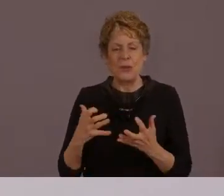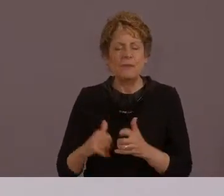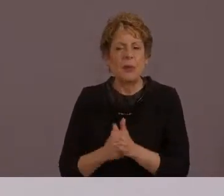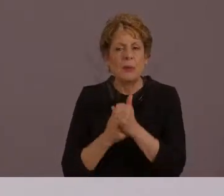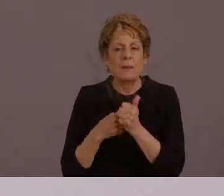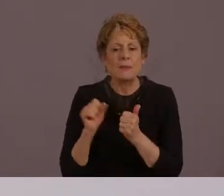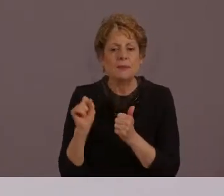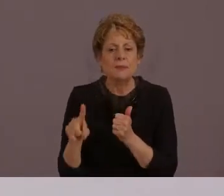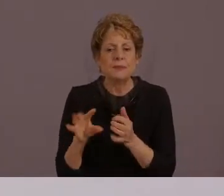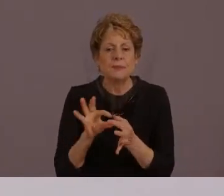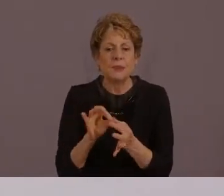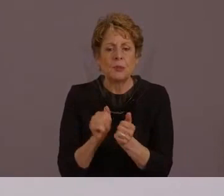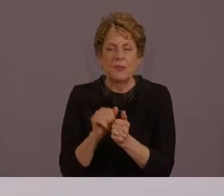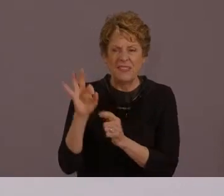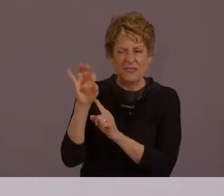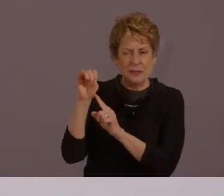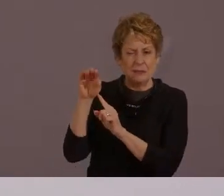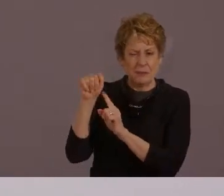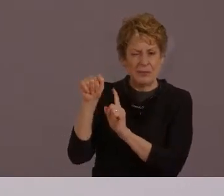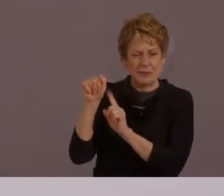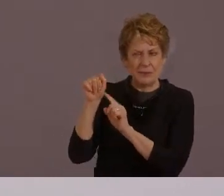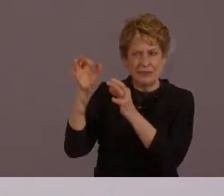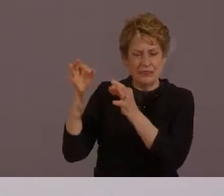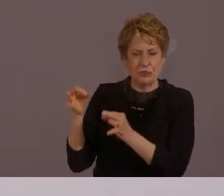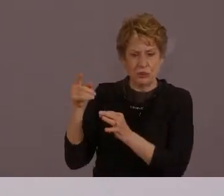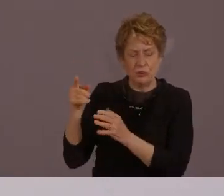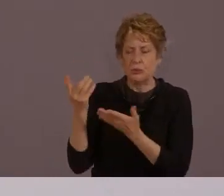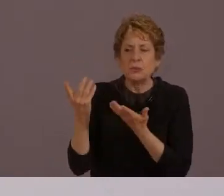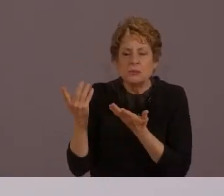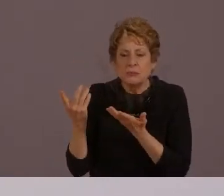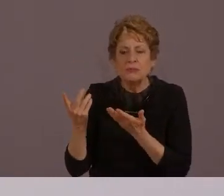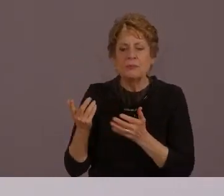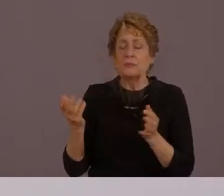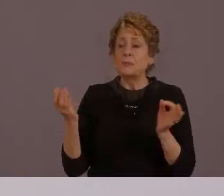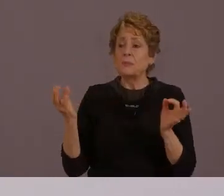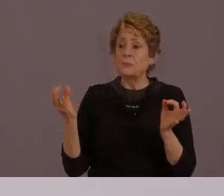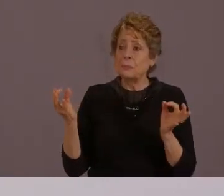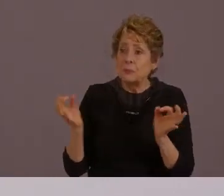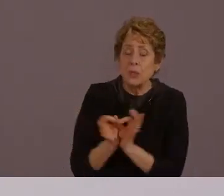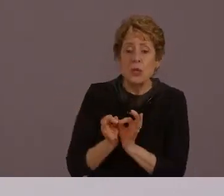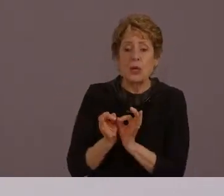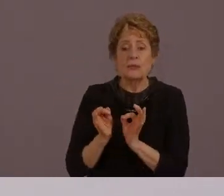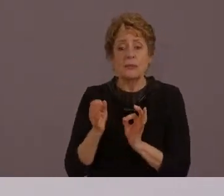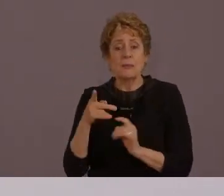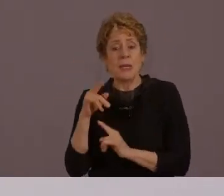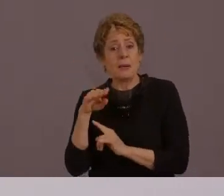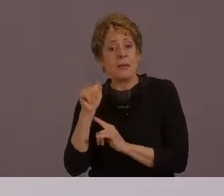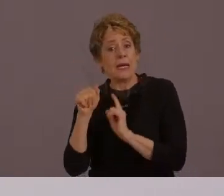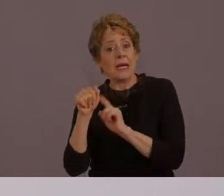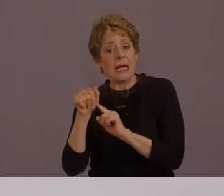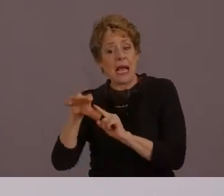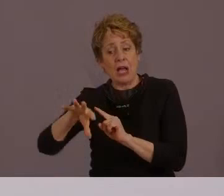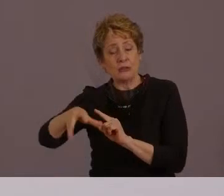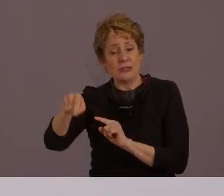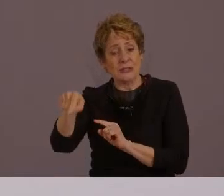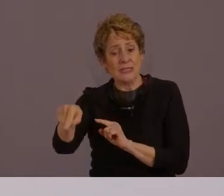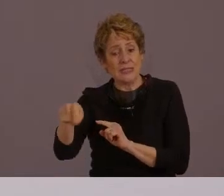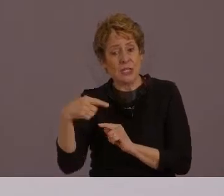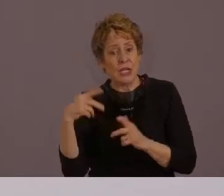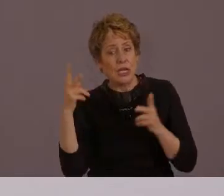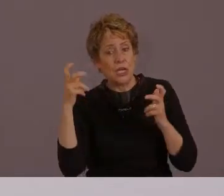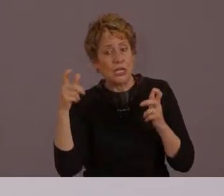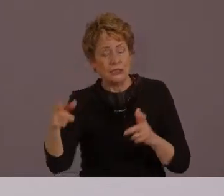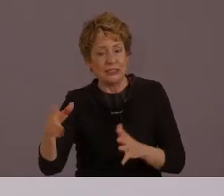the FEMA decision. It's very big in Pima County. The cheering that you're hearing right now, that's coming from